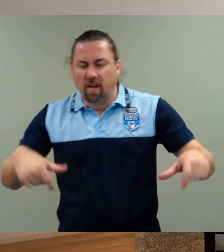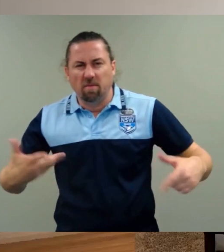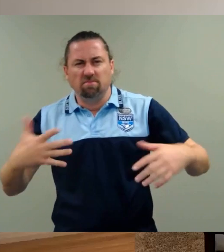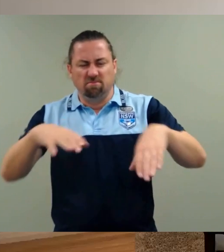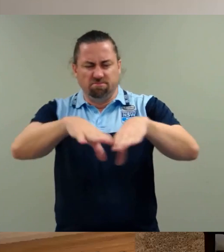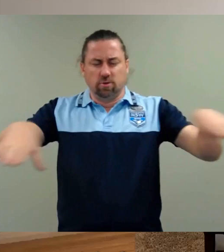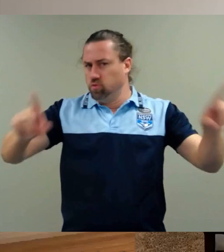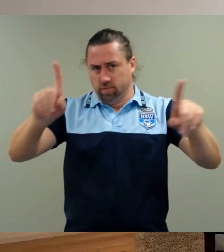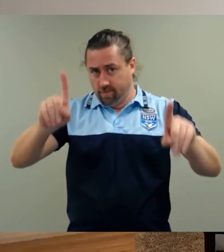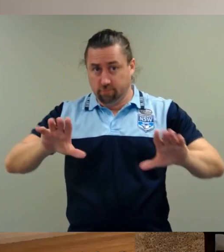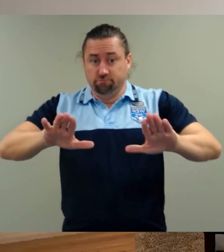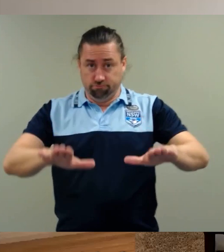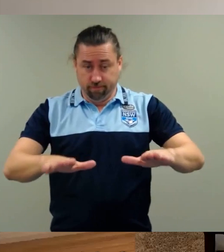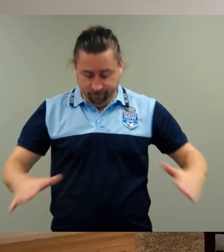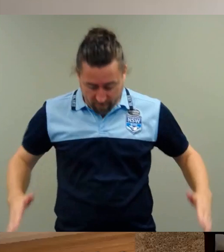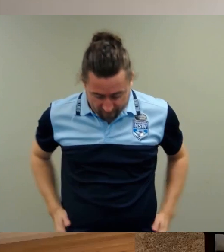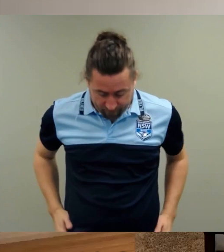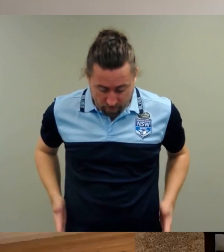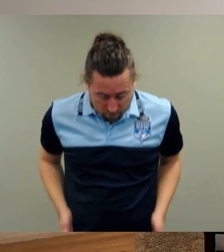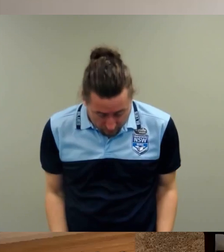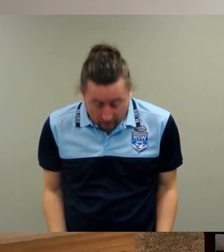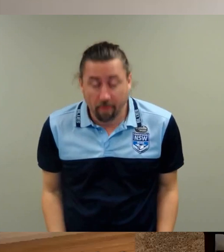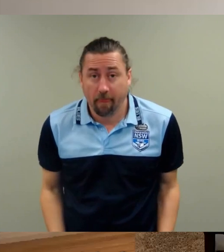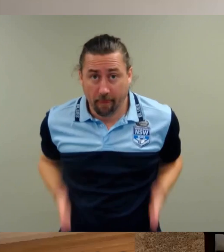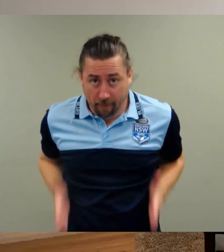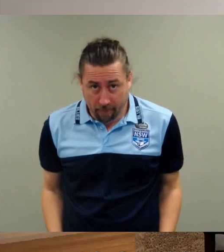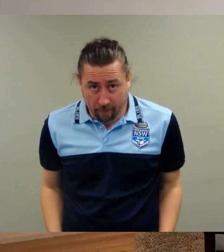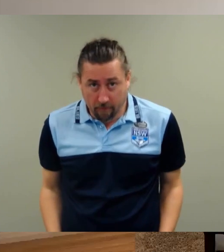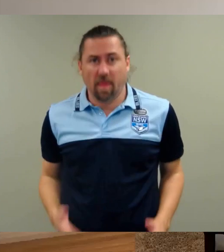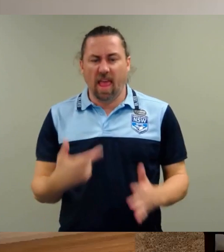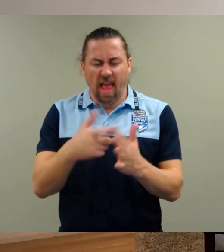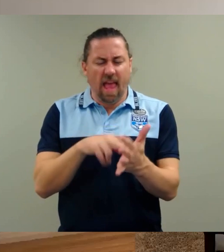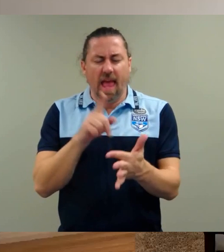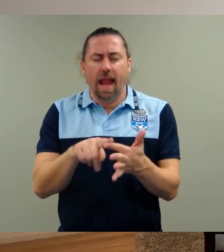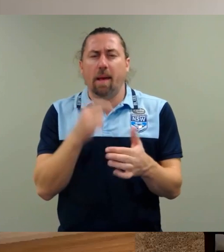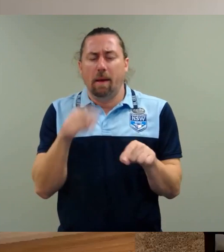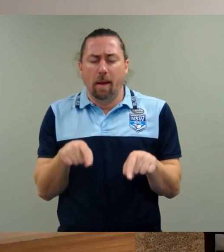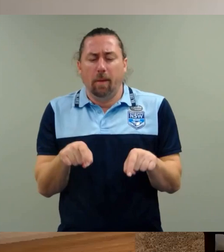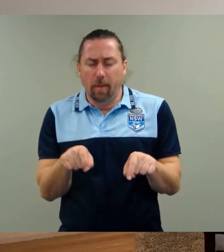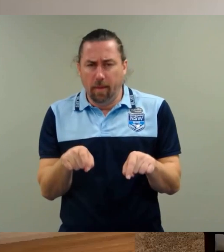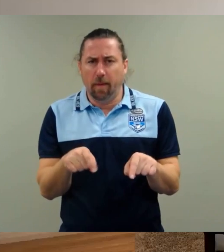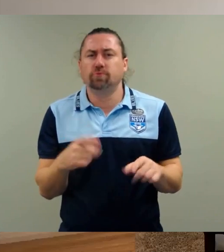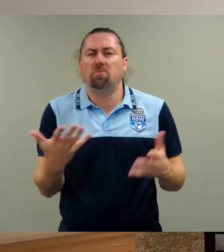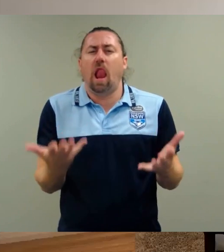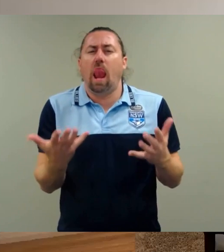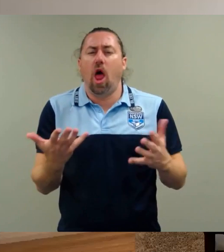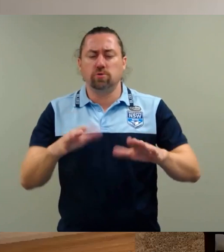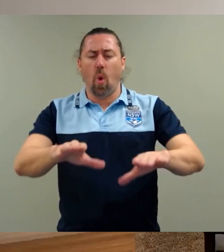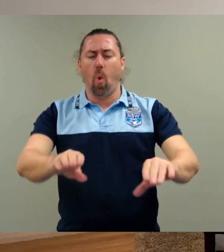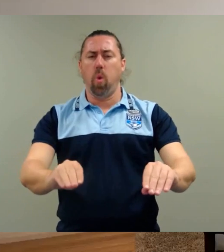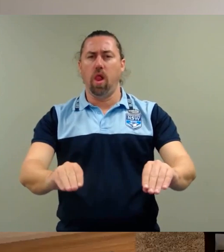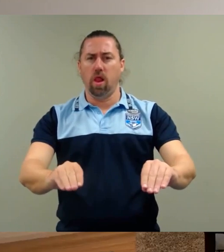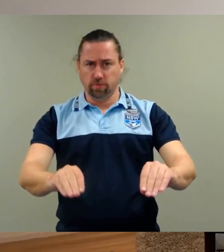or bench with feet hip width apart and knees slightly bent. Lightly grip the chair back, frame, or